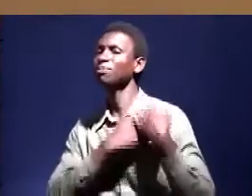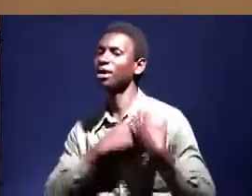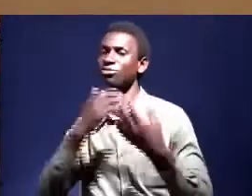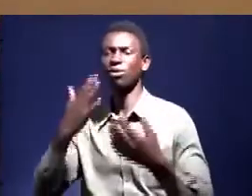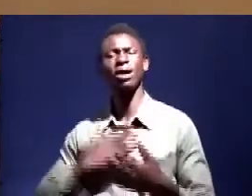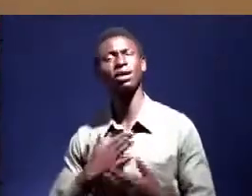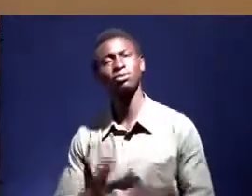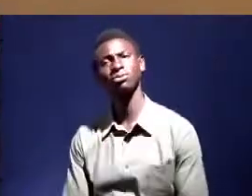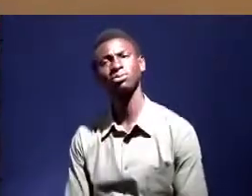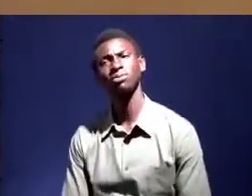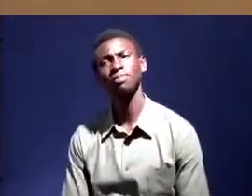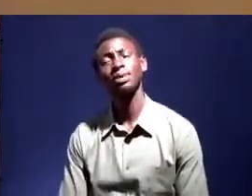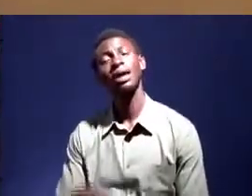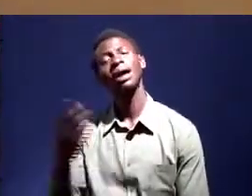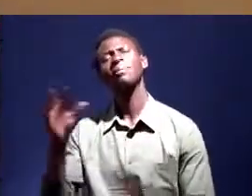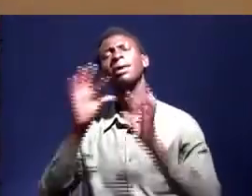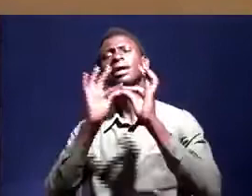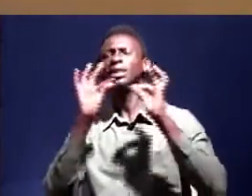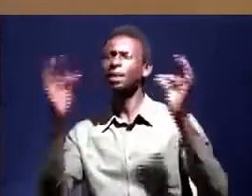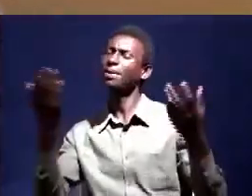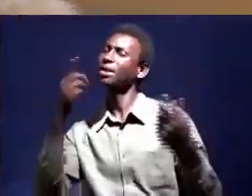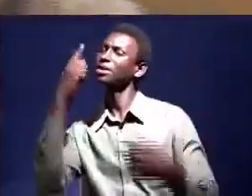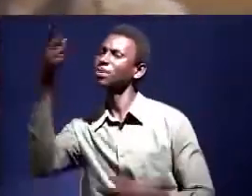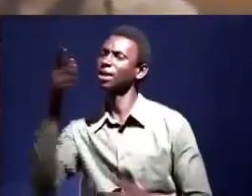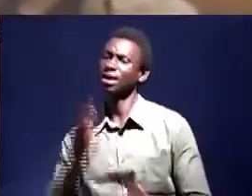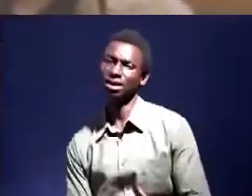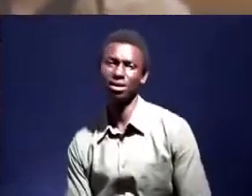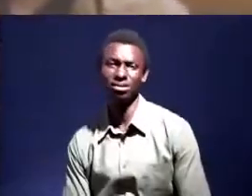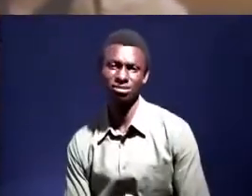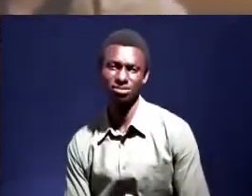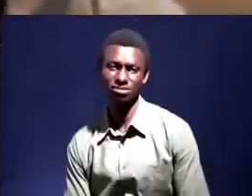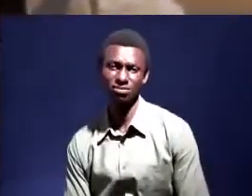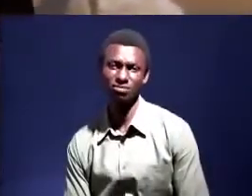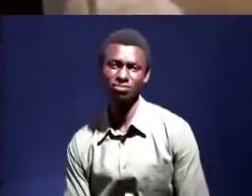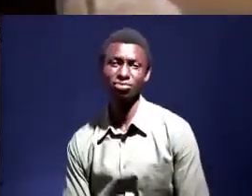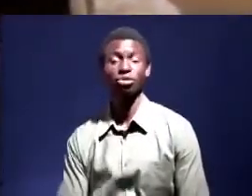well pleased. This is what Jesus says.